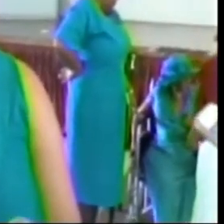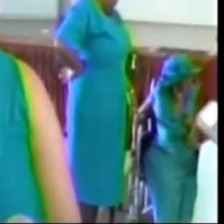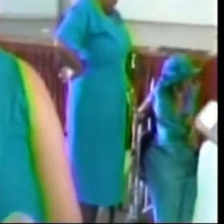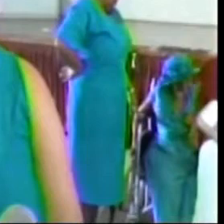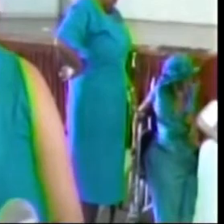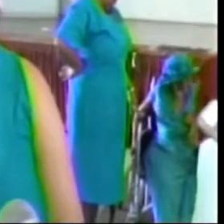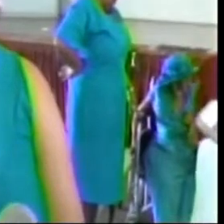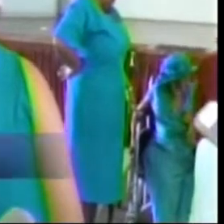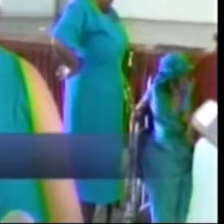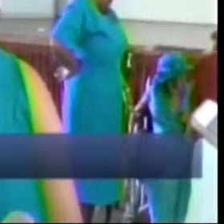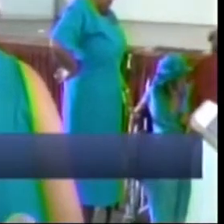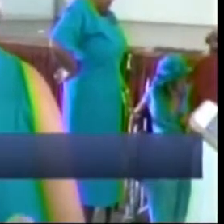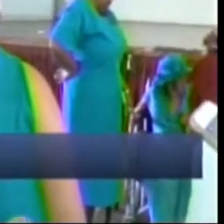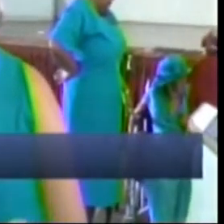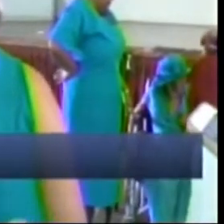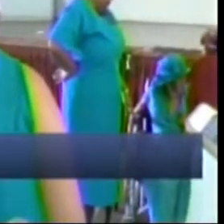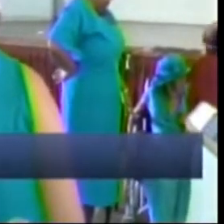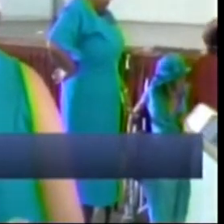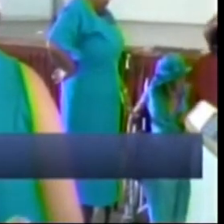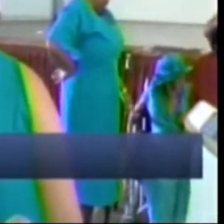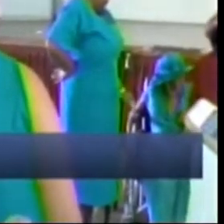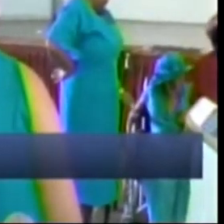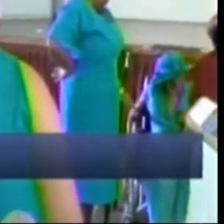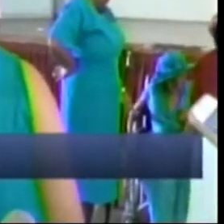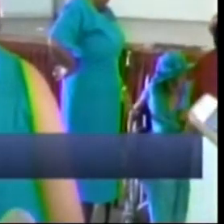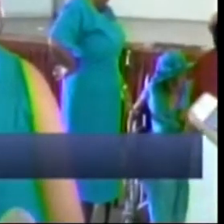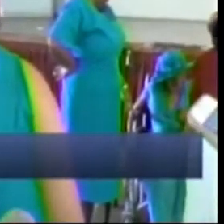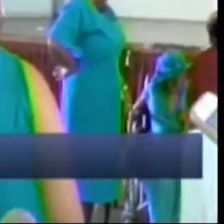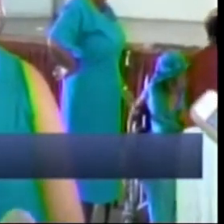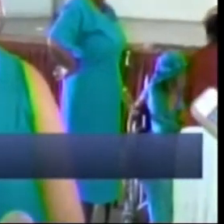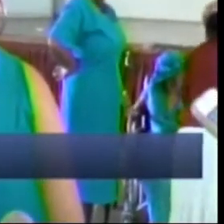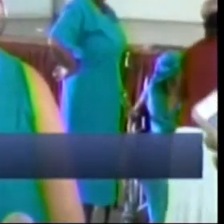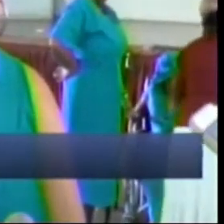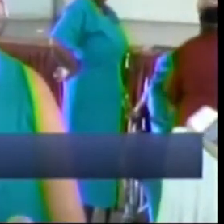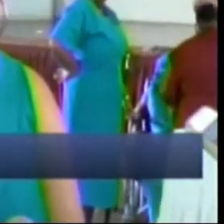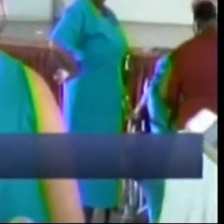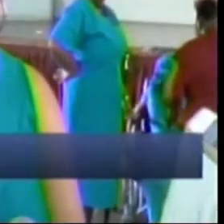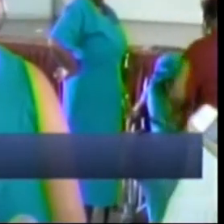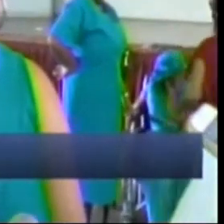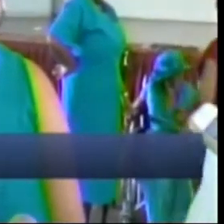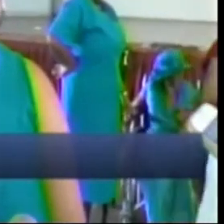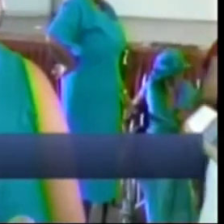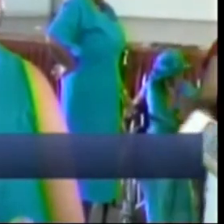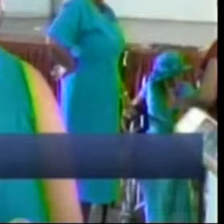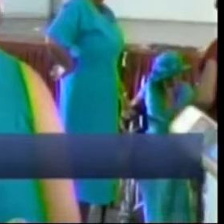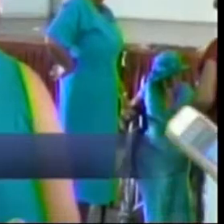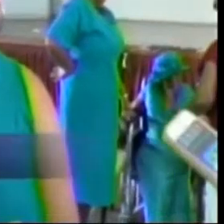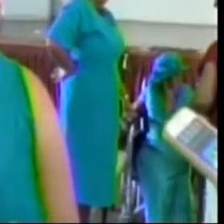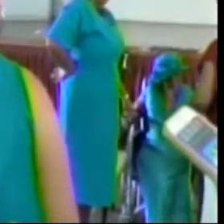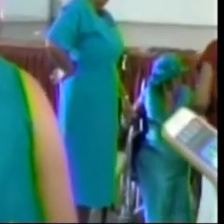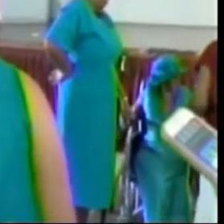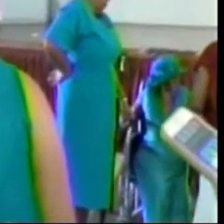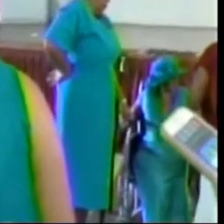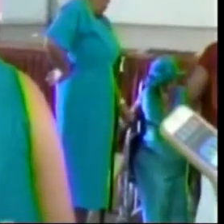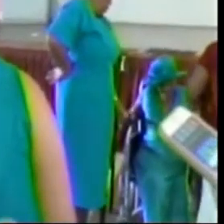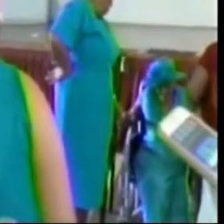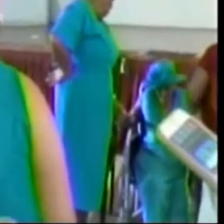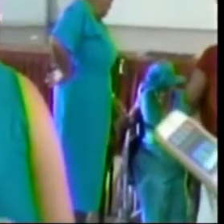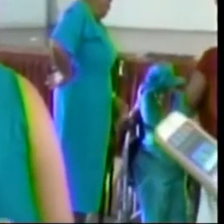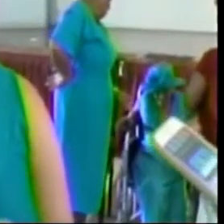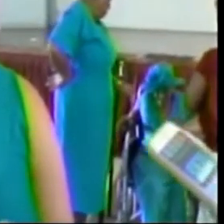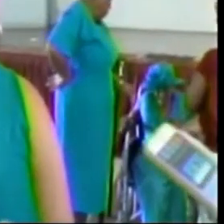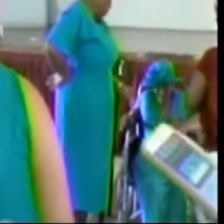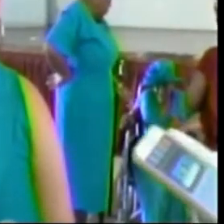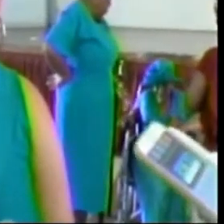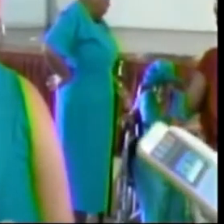birthday in her home. So we honor as much as possible any request that we think that she can handle